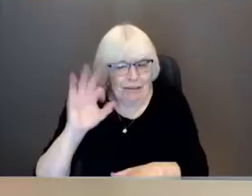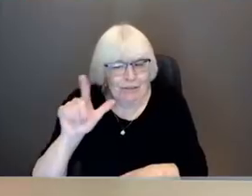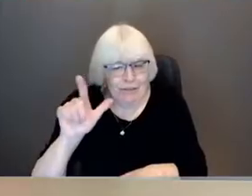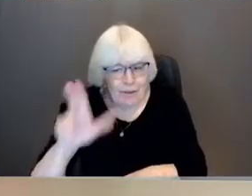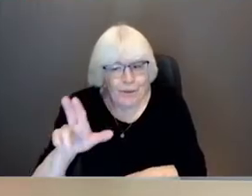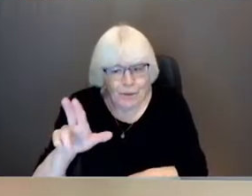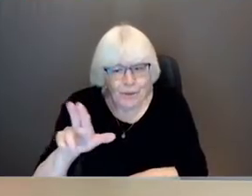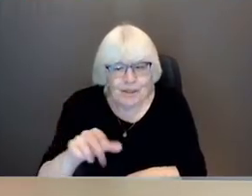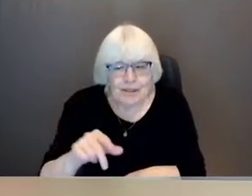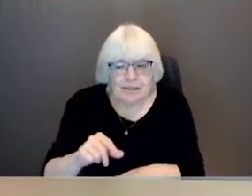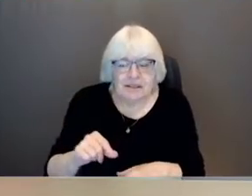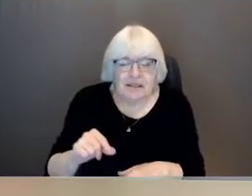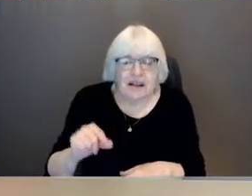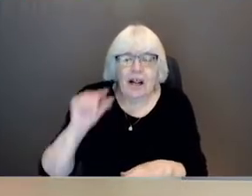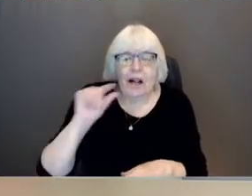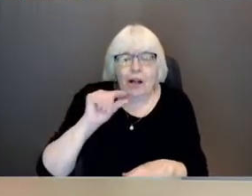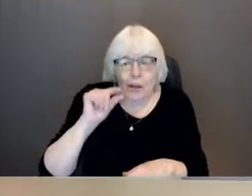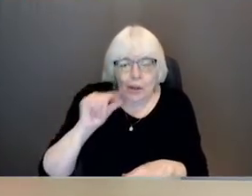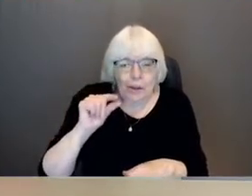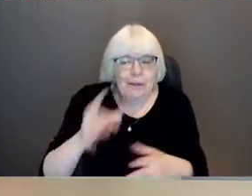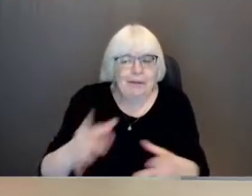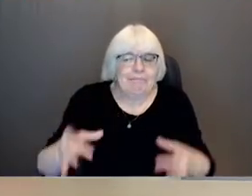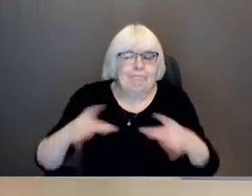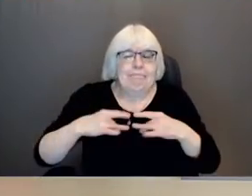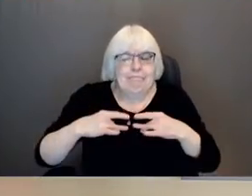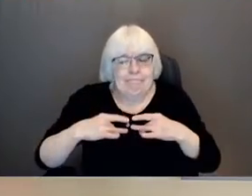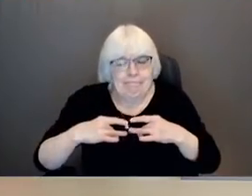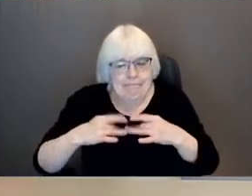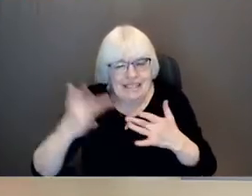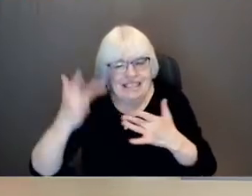COVID, hopefully sooner than later.